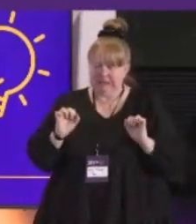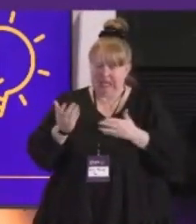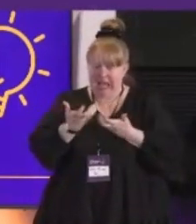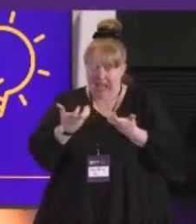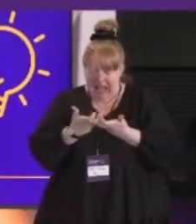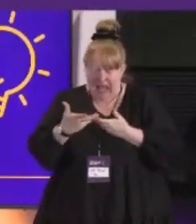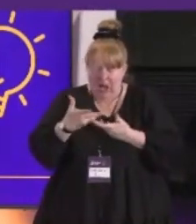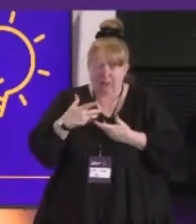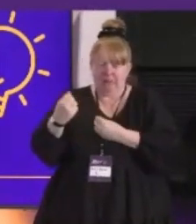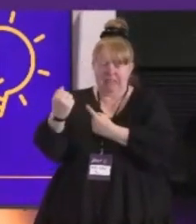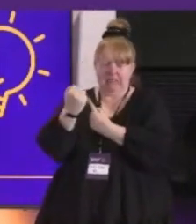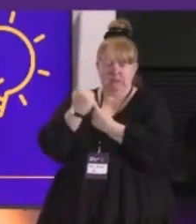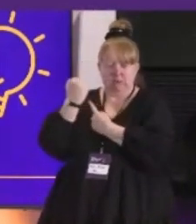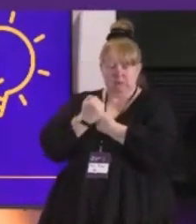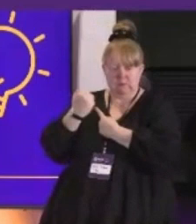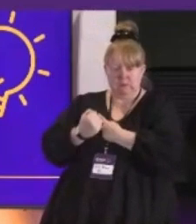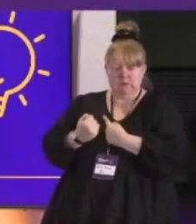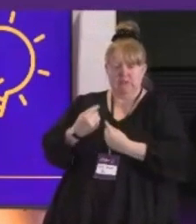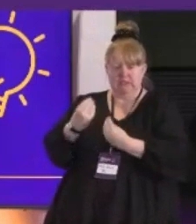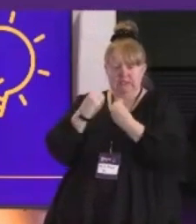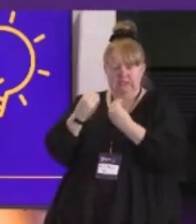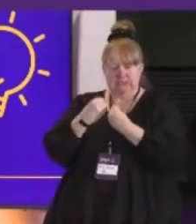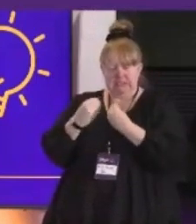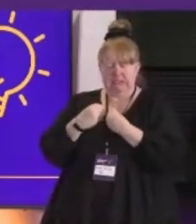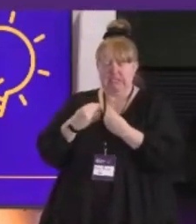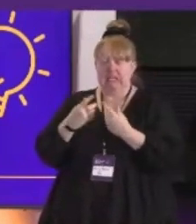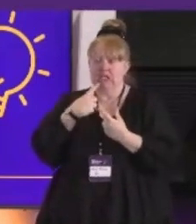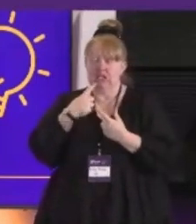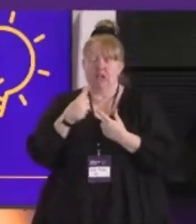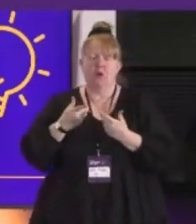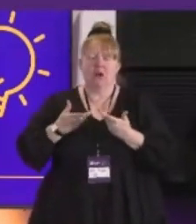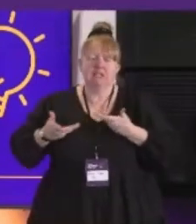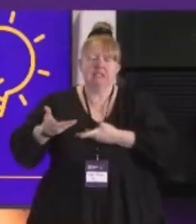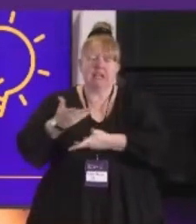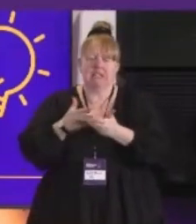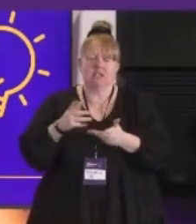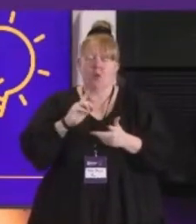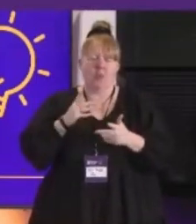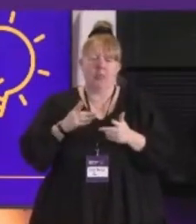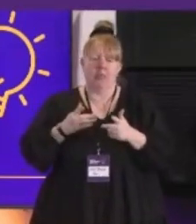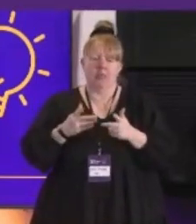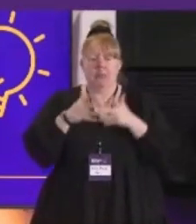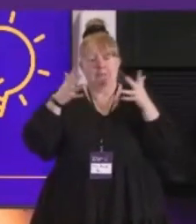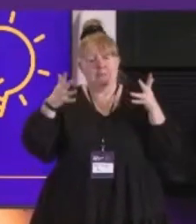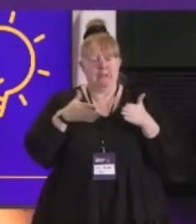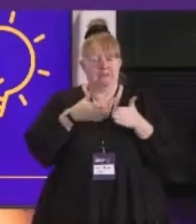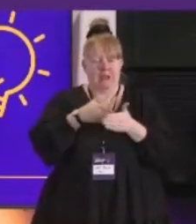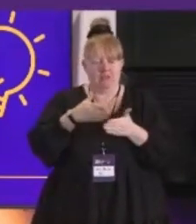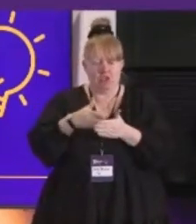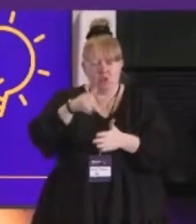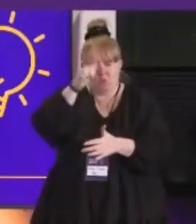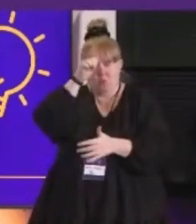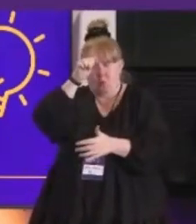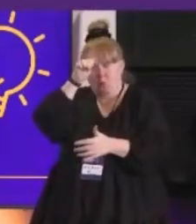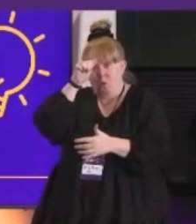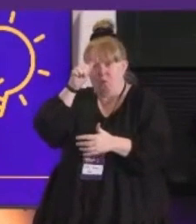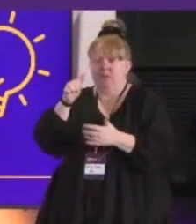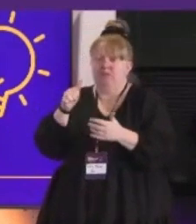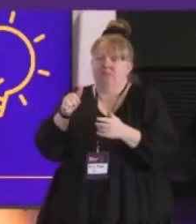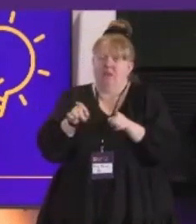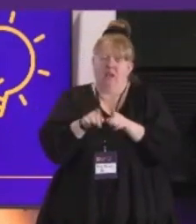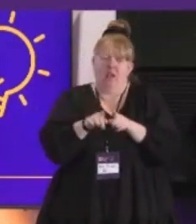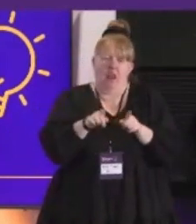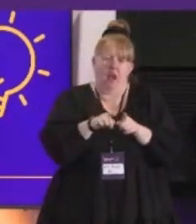ask questions around it. And we're not only talking about kind of the main barriers that we know, but also other things in terms